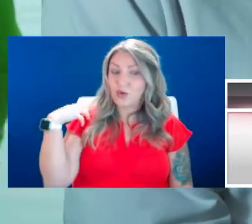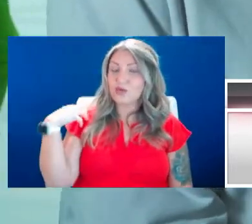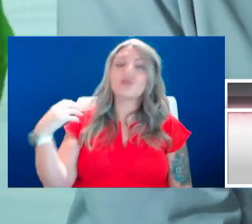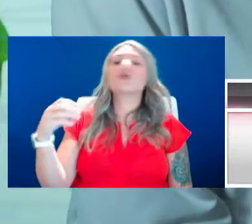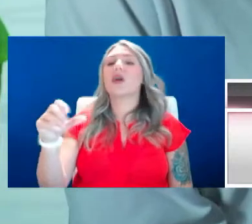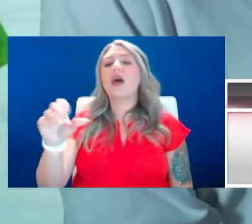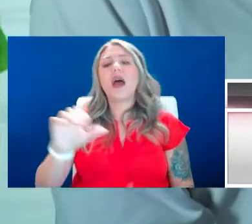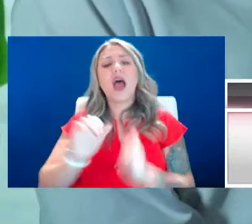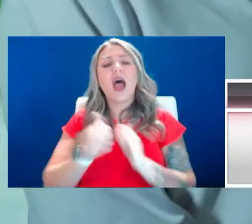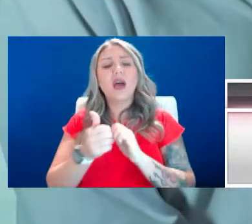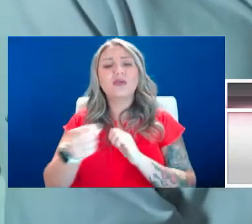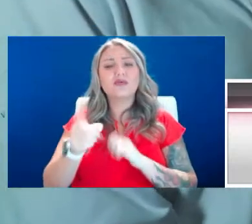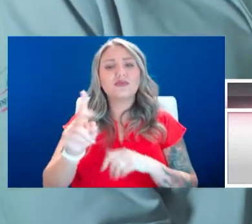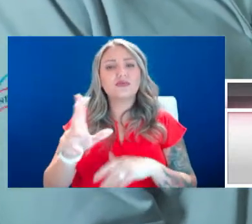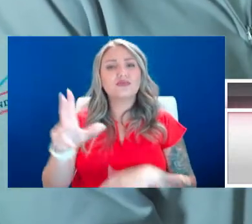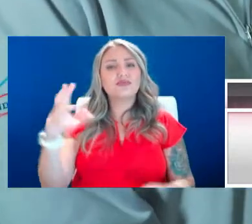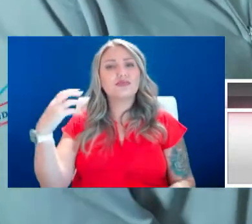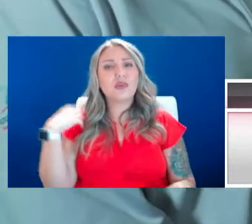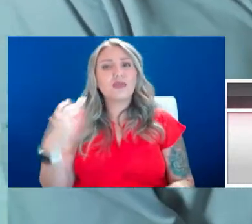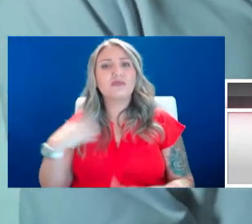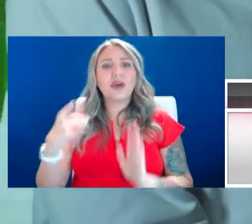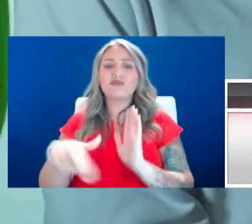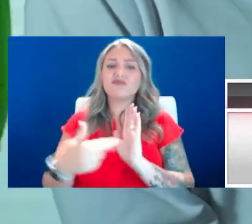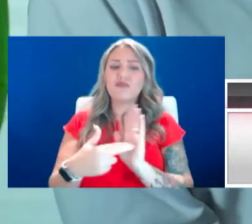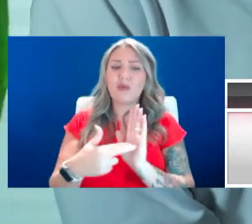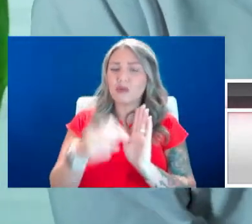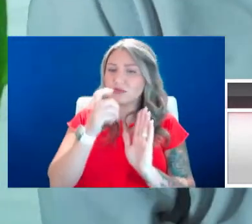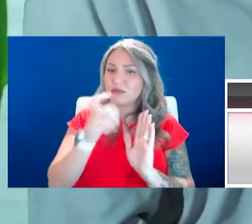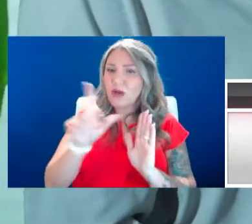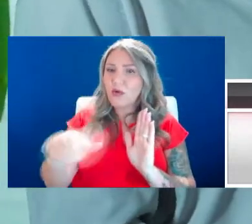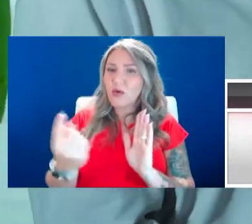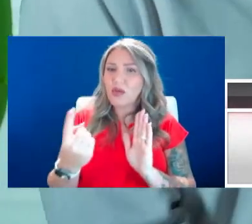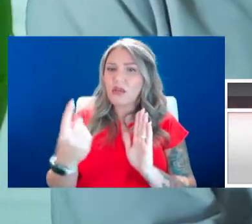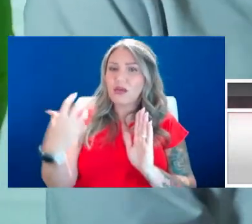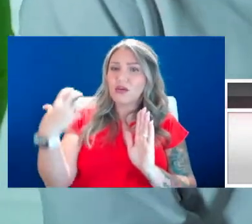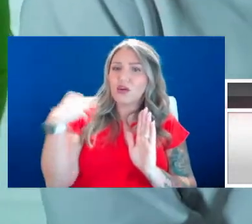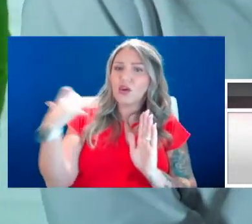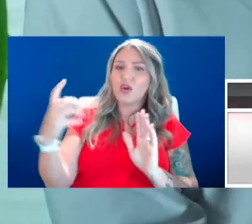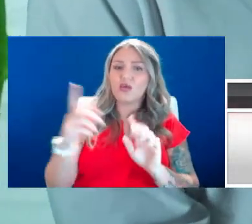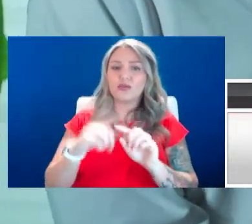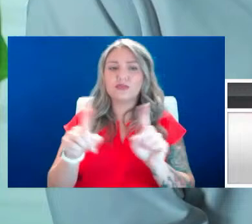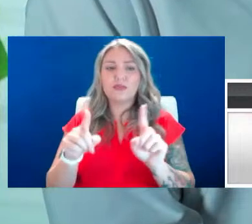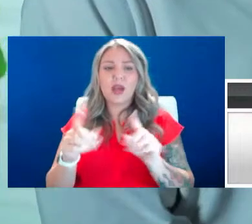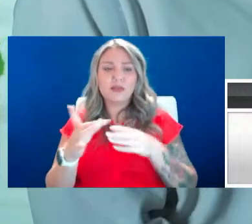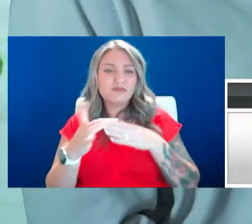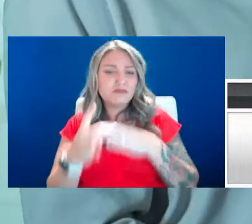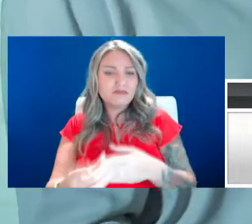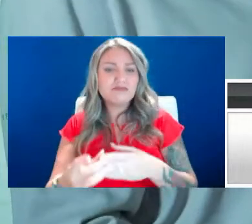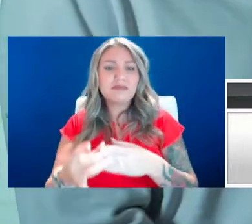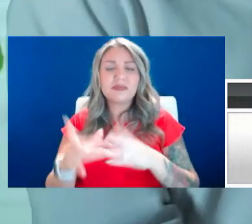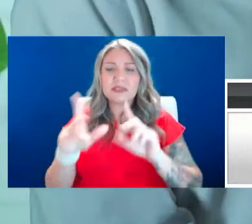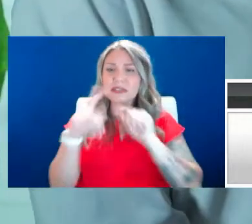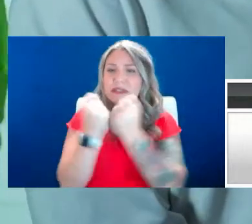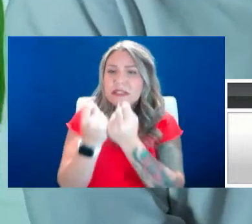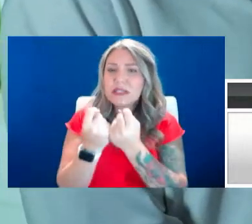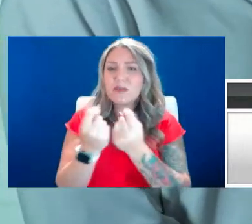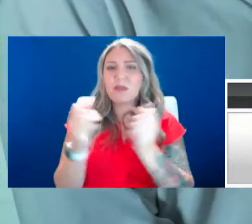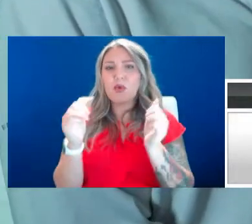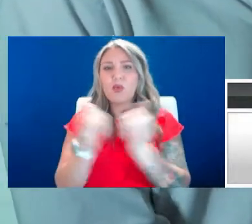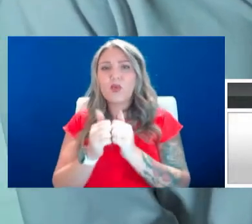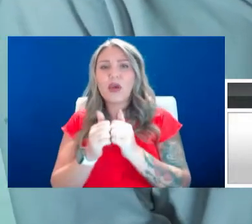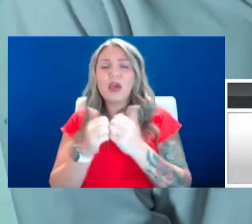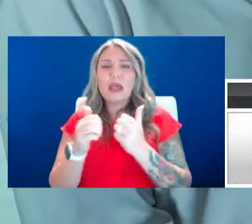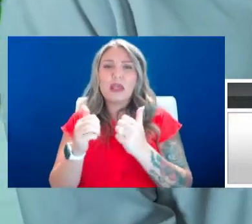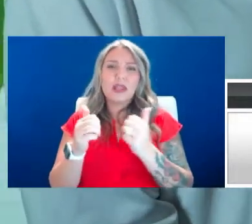coach? So actually, my role is not necessarily a coach, more helping to lead the core team in the execution of